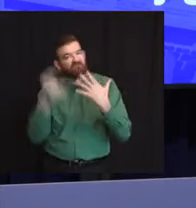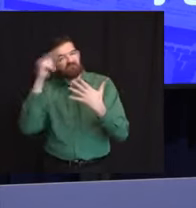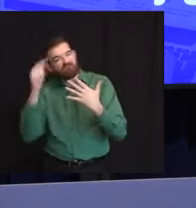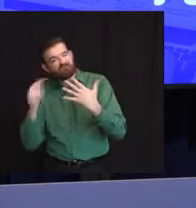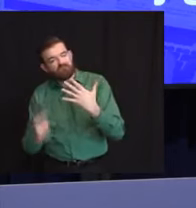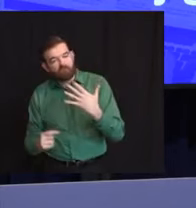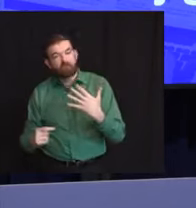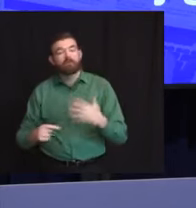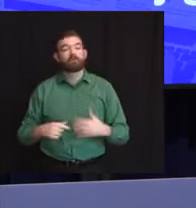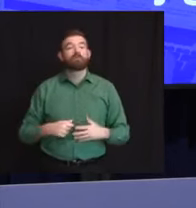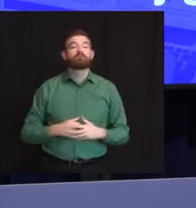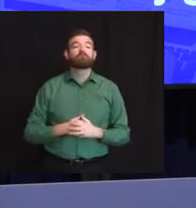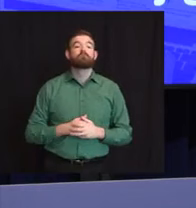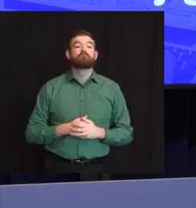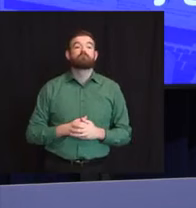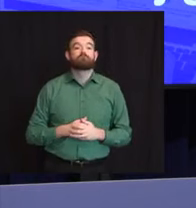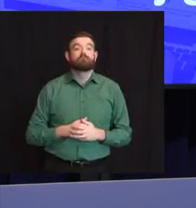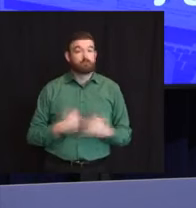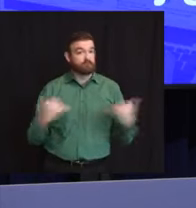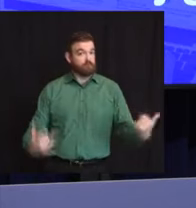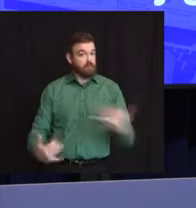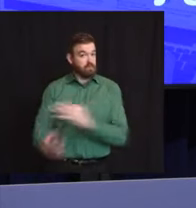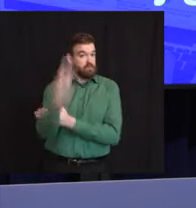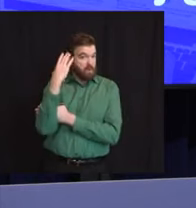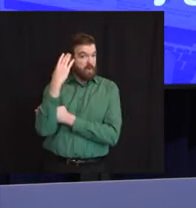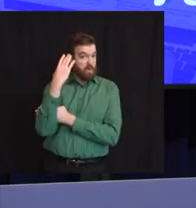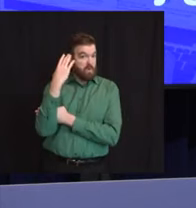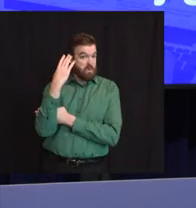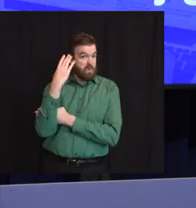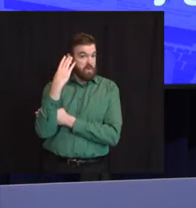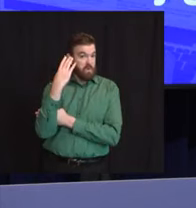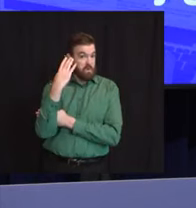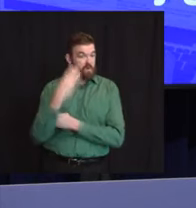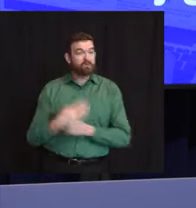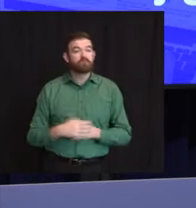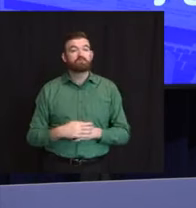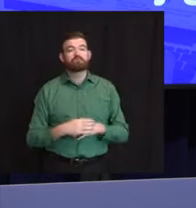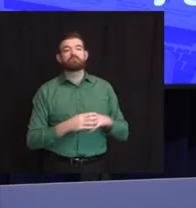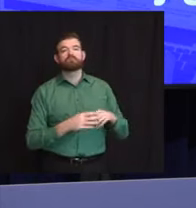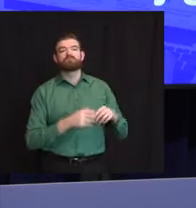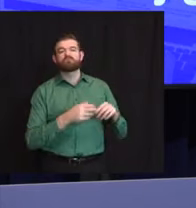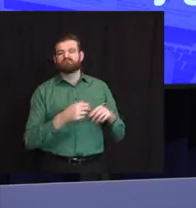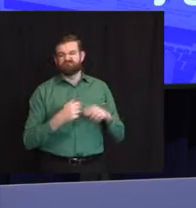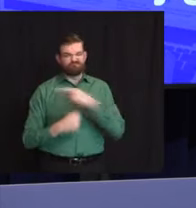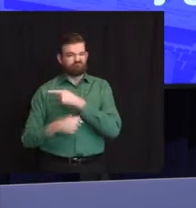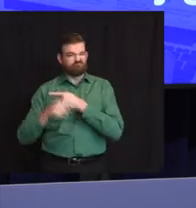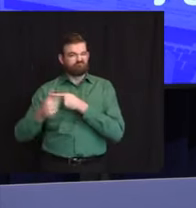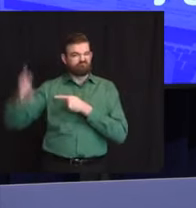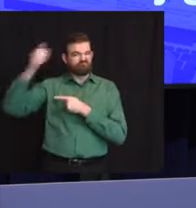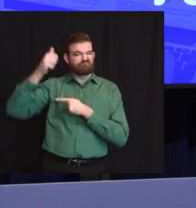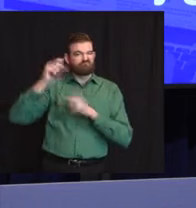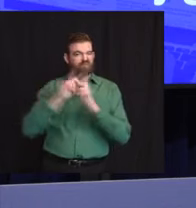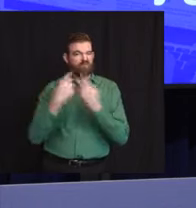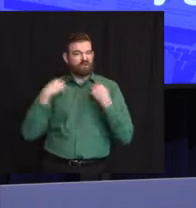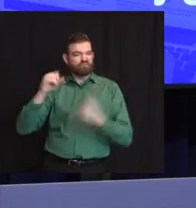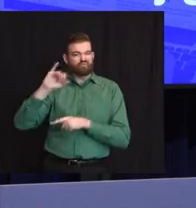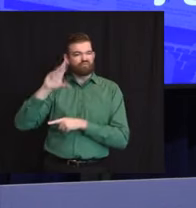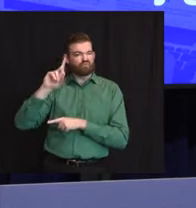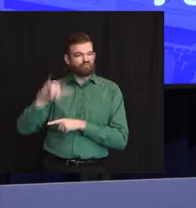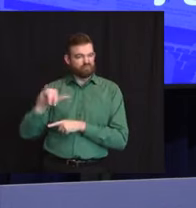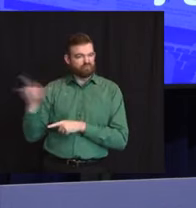before dawn, the commissioner reached out to me. She had heard directly from a respiratory therapist at a hospital that was in dire need